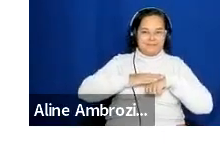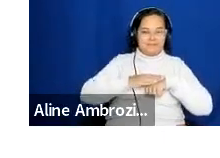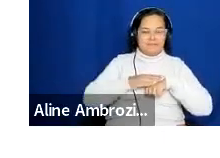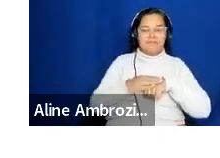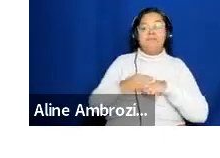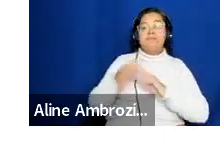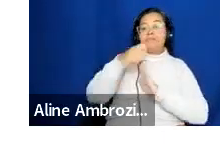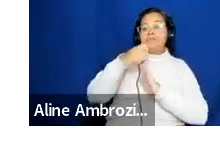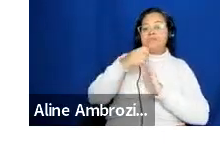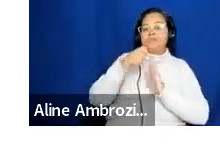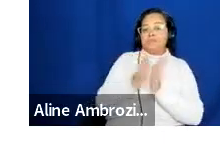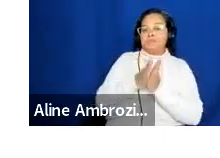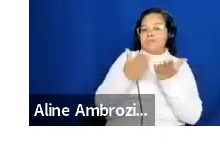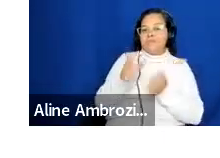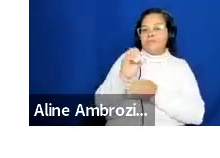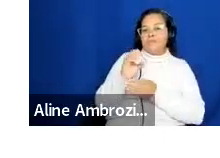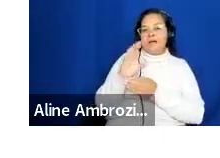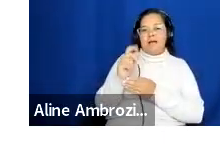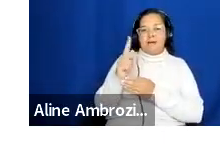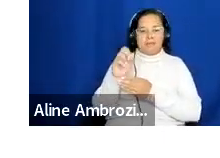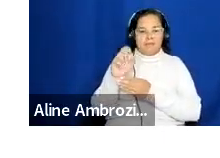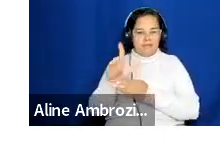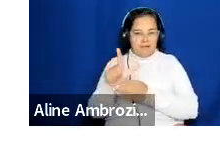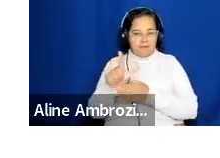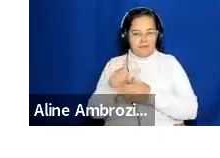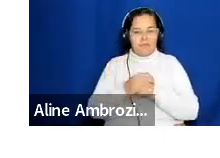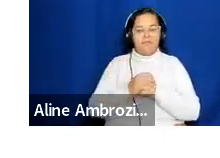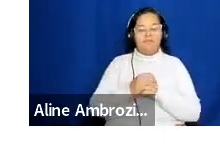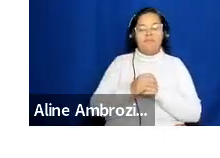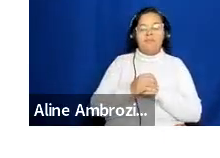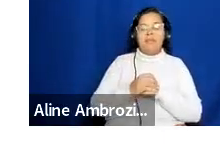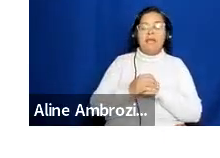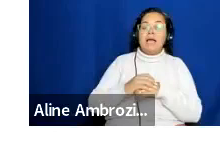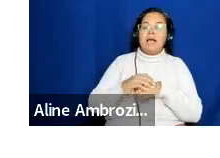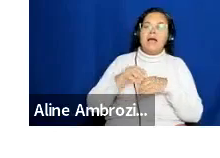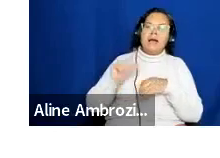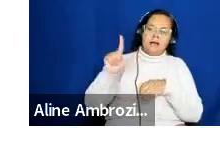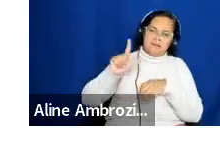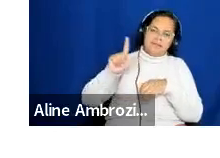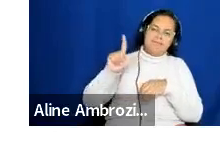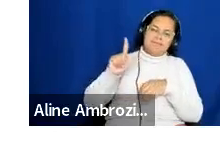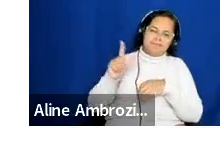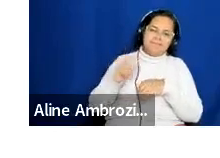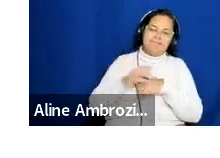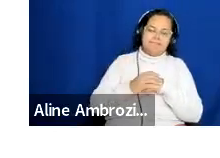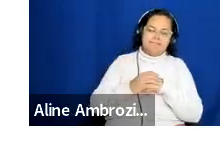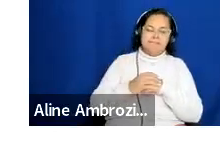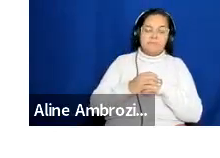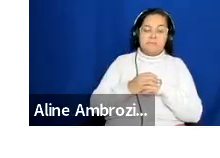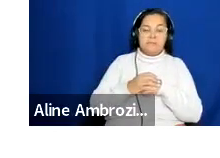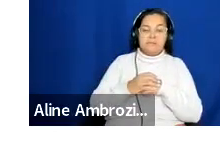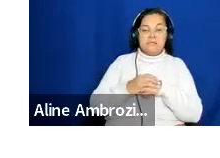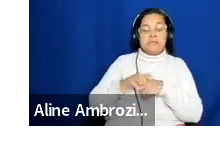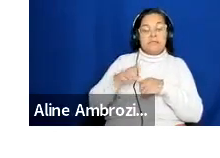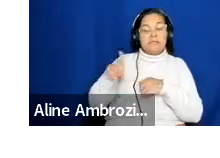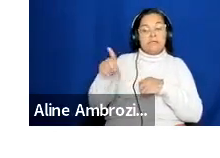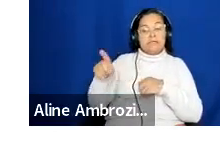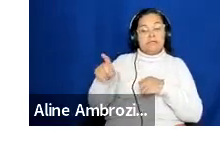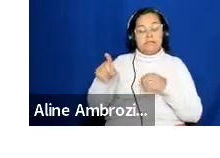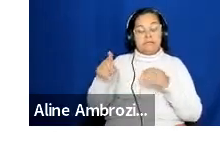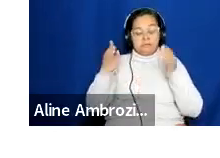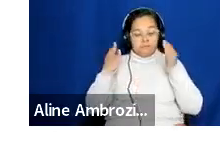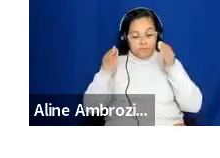clearly that was what occupied Marx for many decades, which involved an enormous